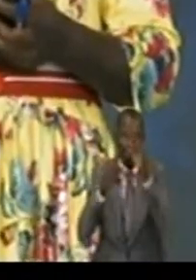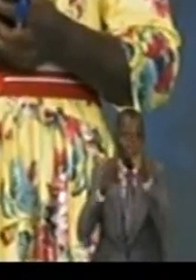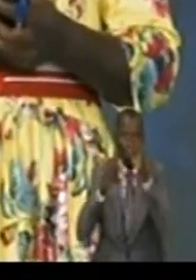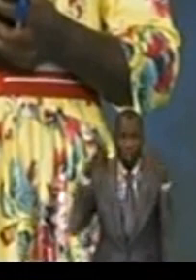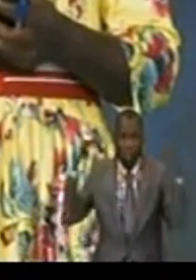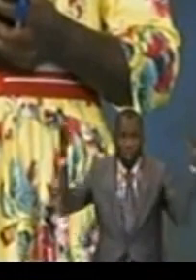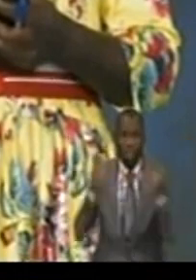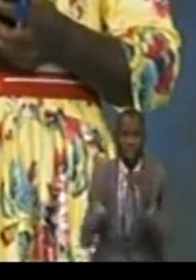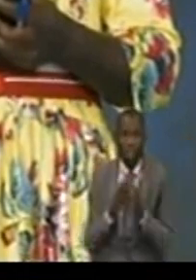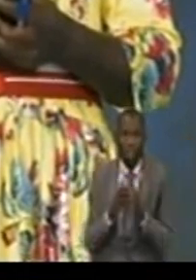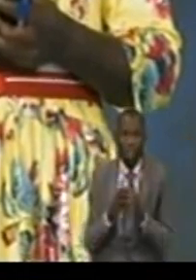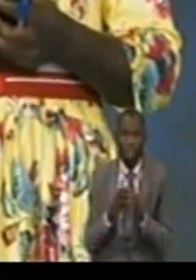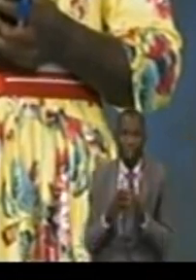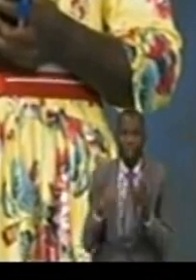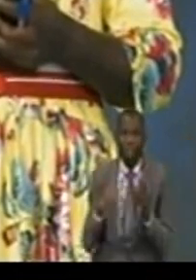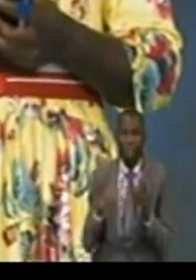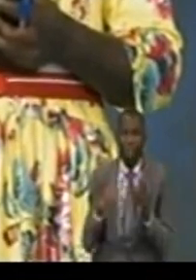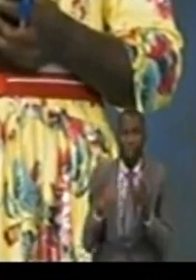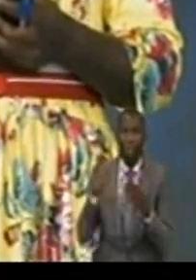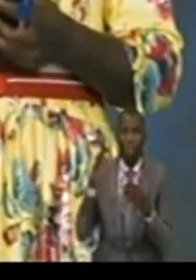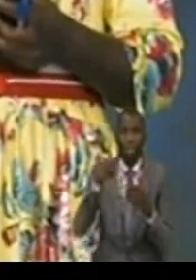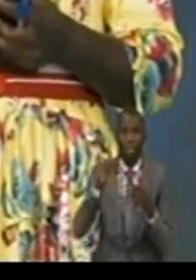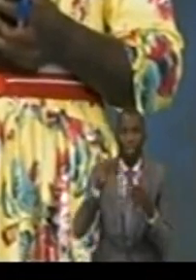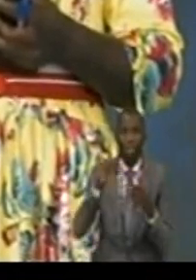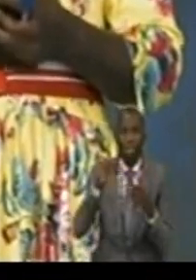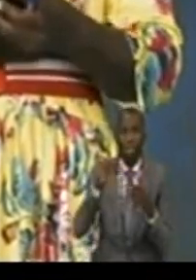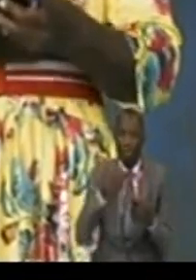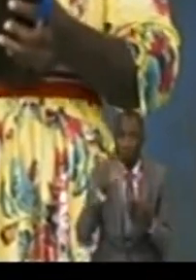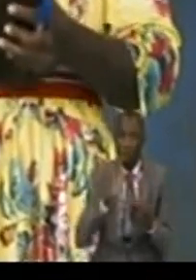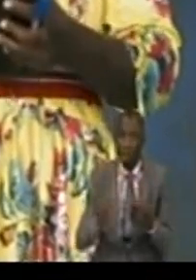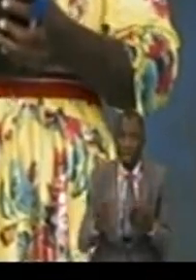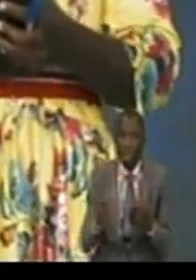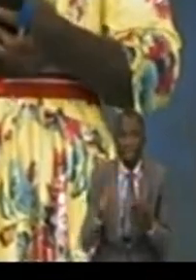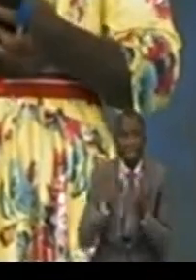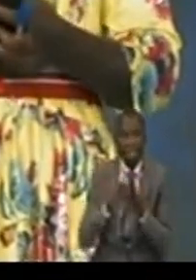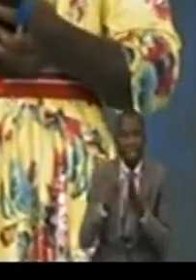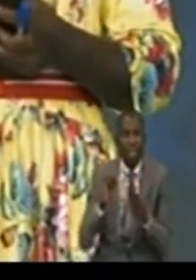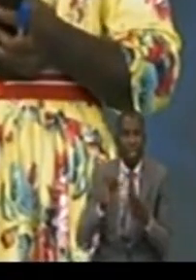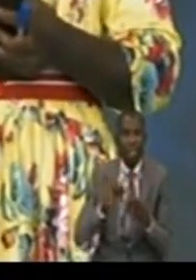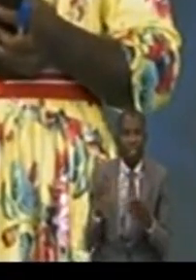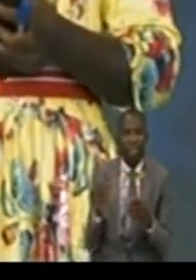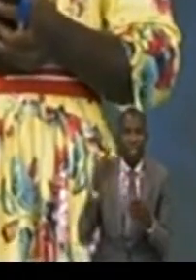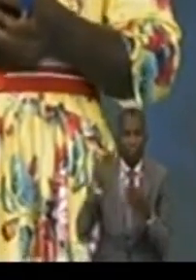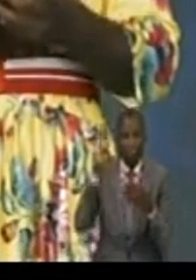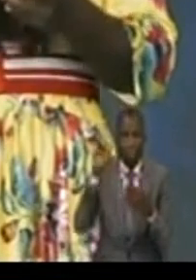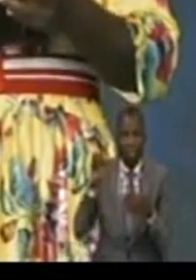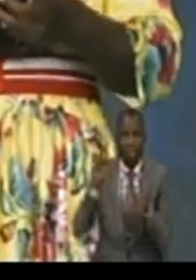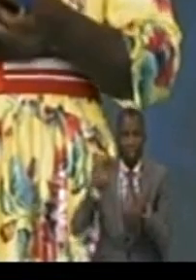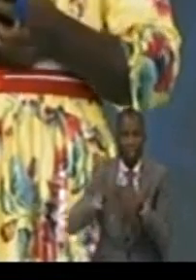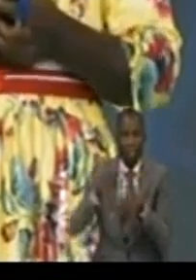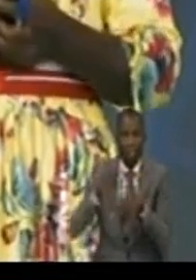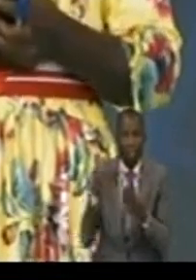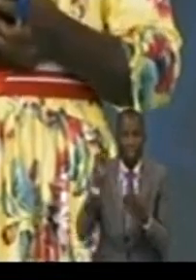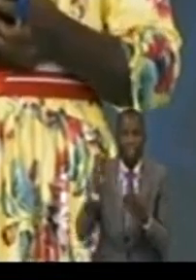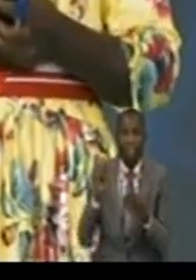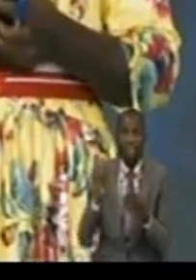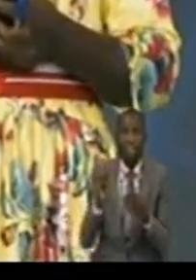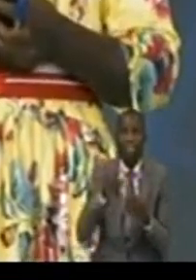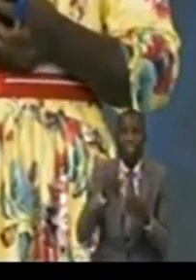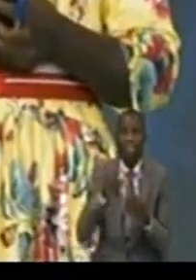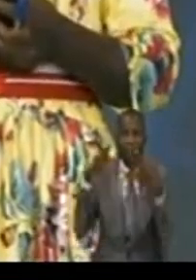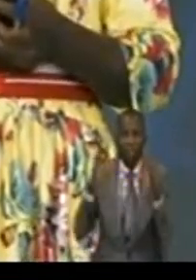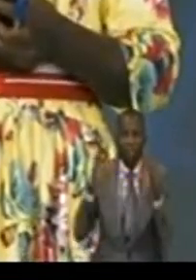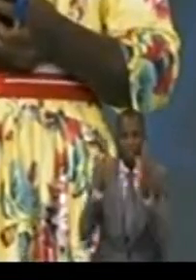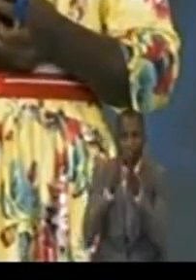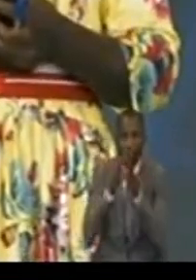Jesus prayed finish, this sickness will no more be here. She said, amen. And I held her and sat her down. And we sat down there, and as